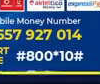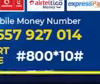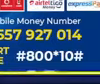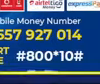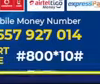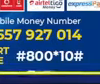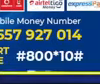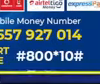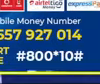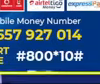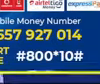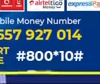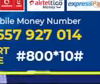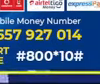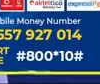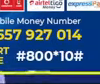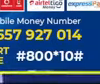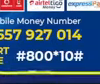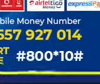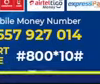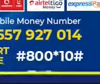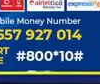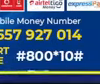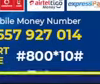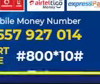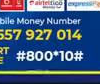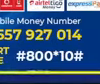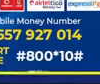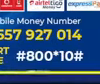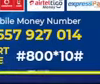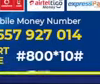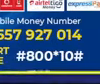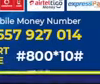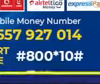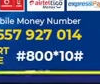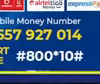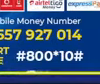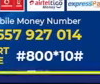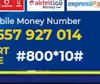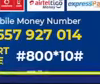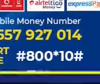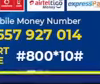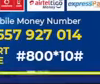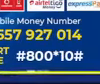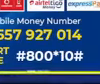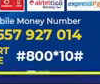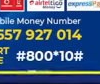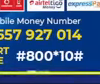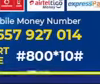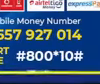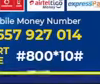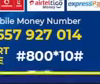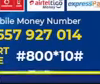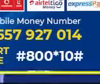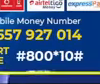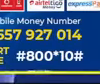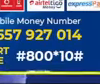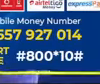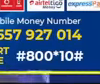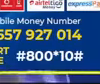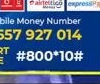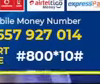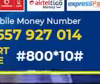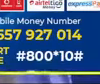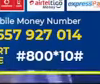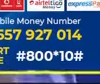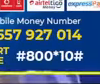for you. In the mighty and matchless name of Jesus, we pray. Ghana, I love